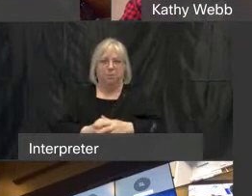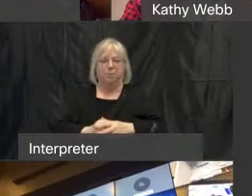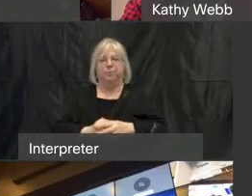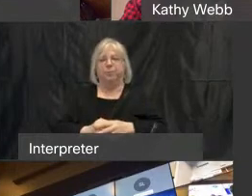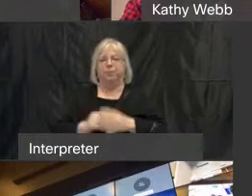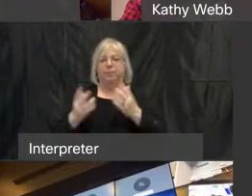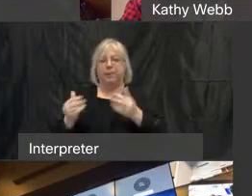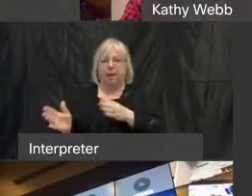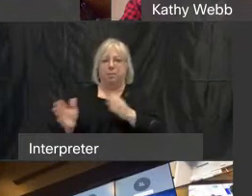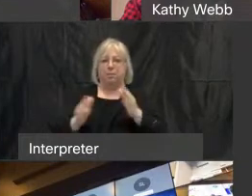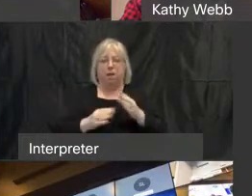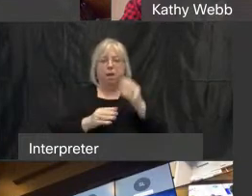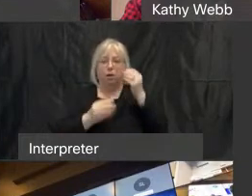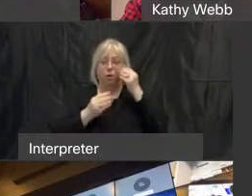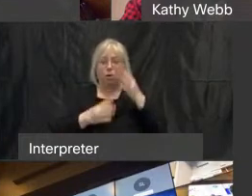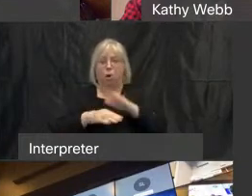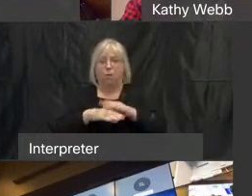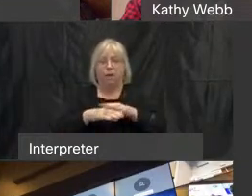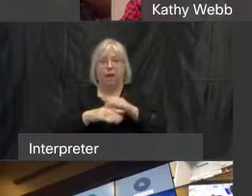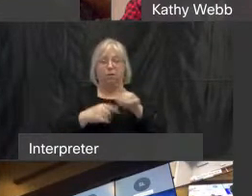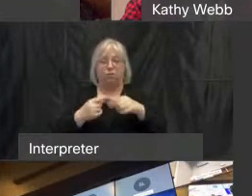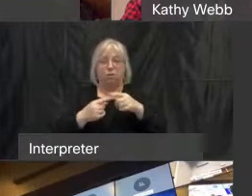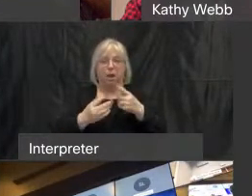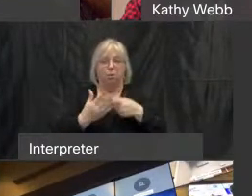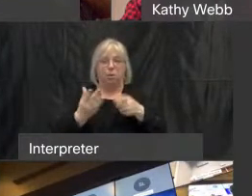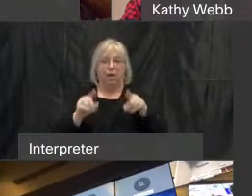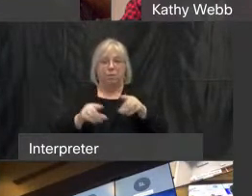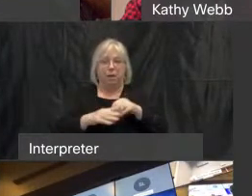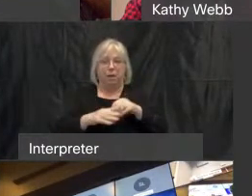Now, addressing notification, I believe Mayor,